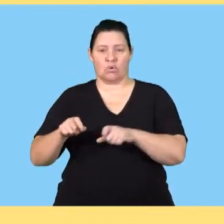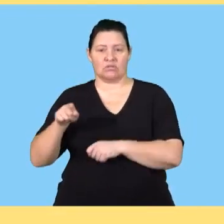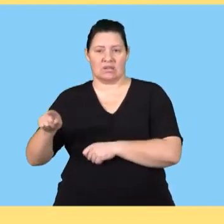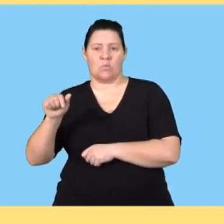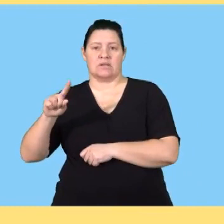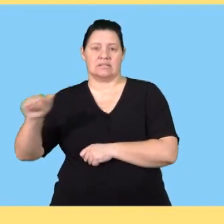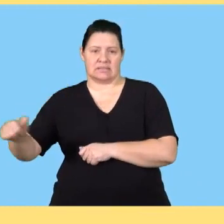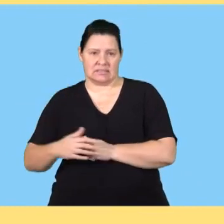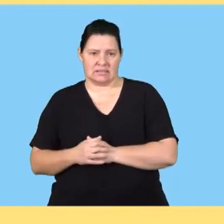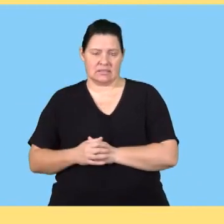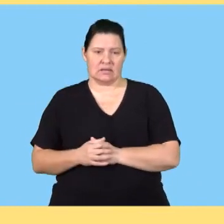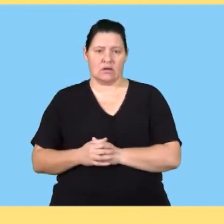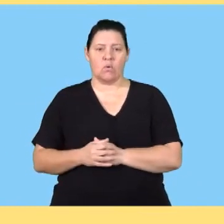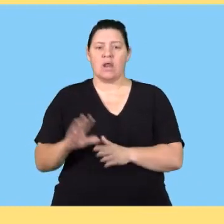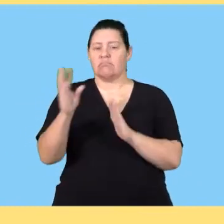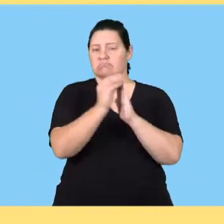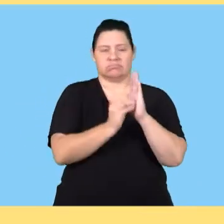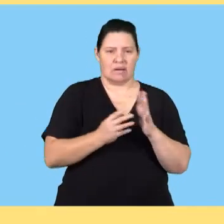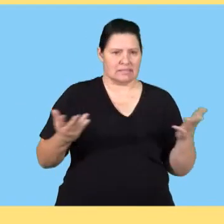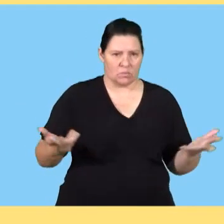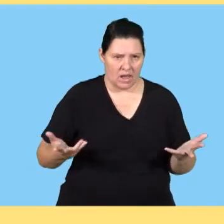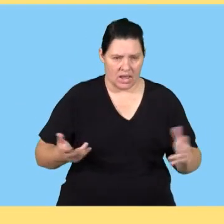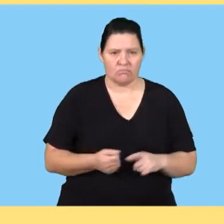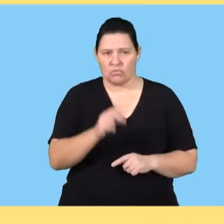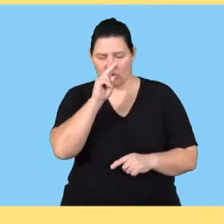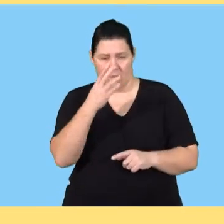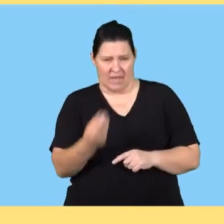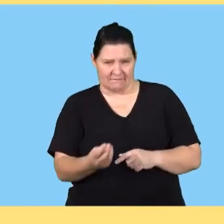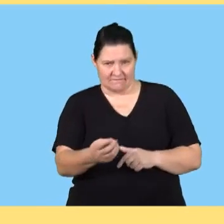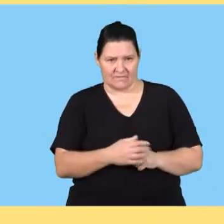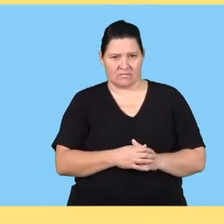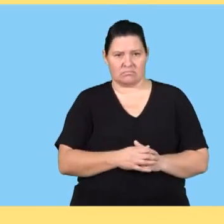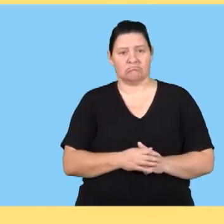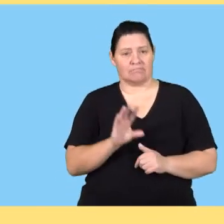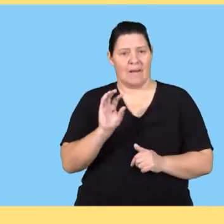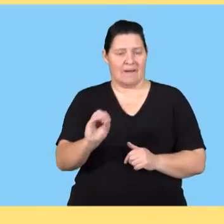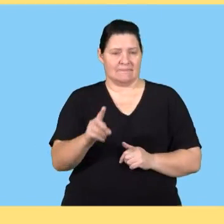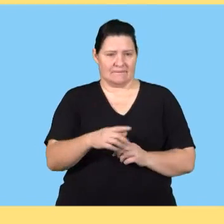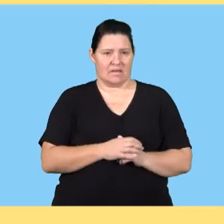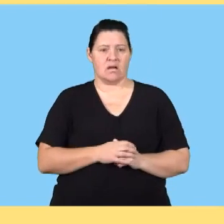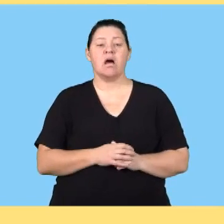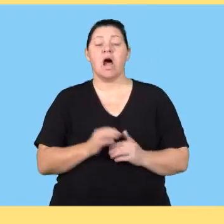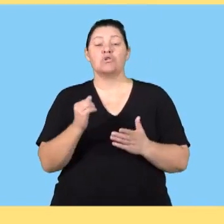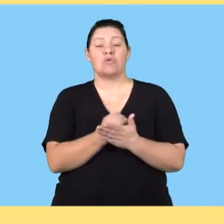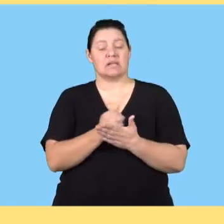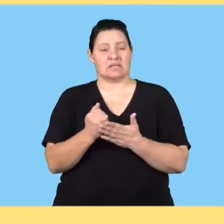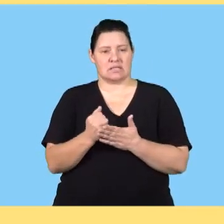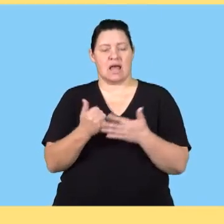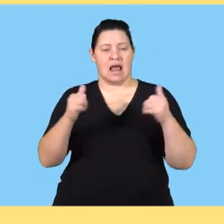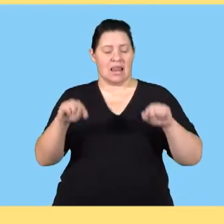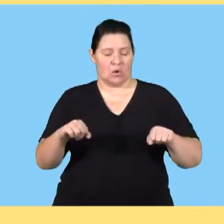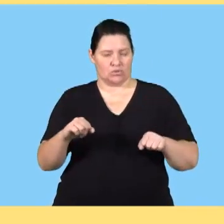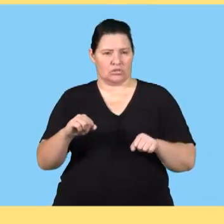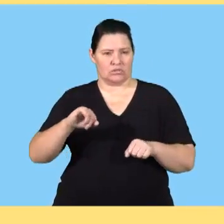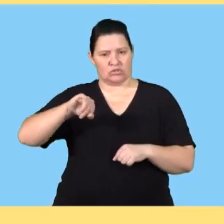number 16. We need somewhere to record this. Let's see if we have it. There it is, our Creditors